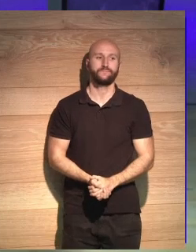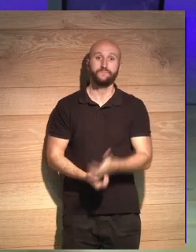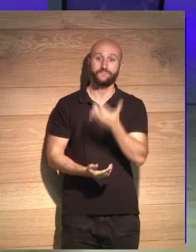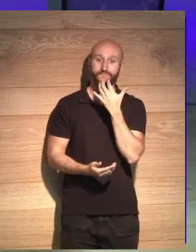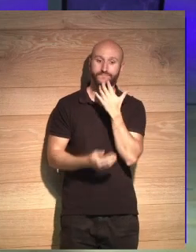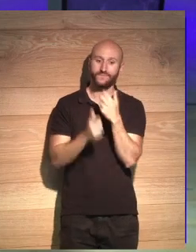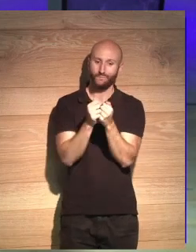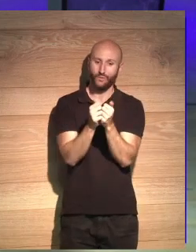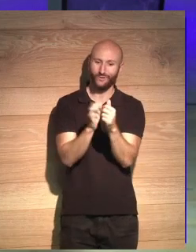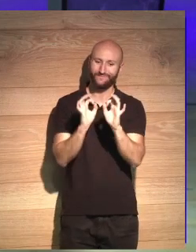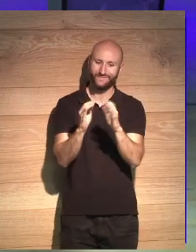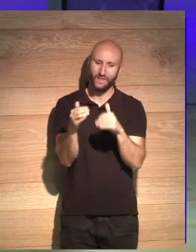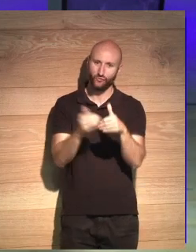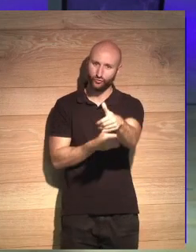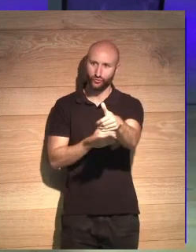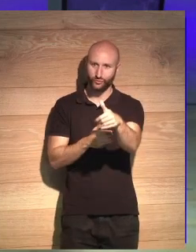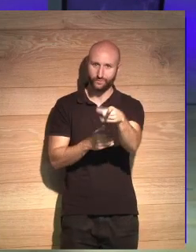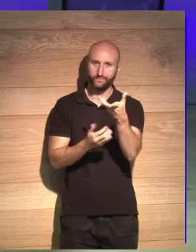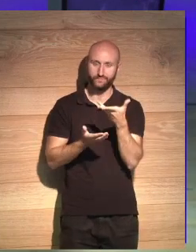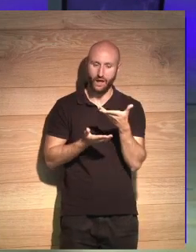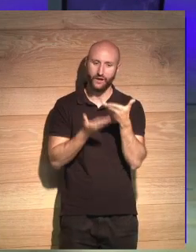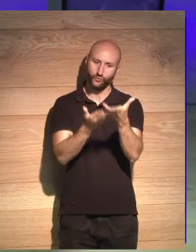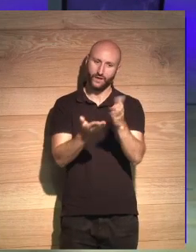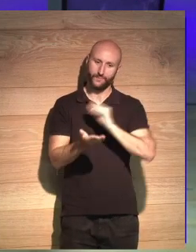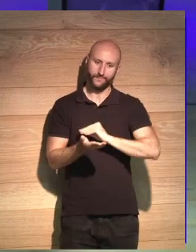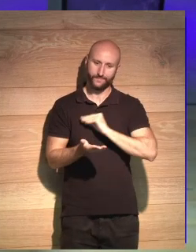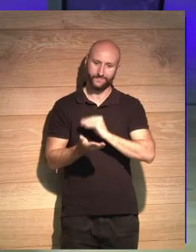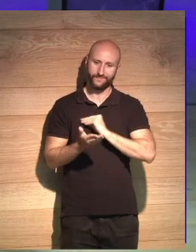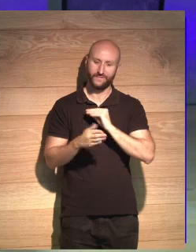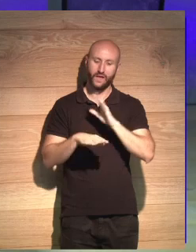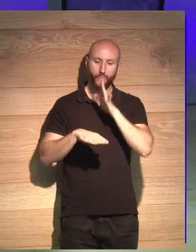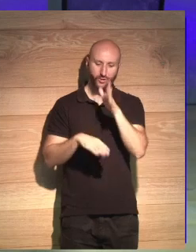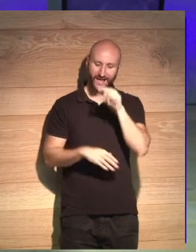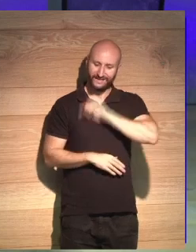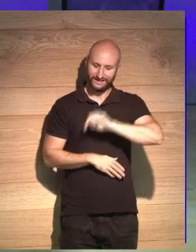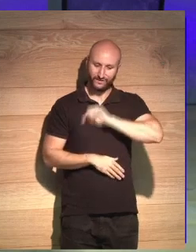very good aspect of the video games of the future,